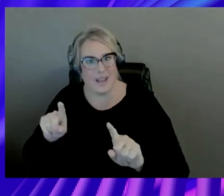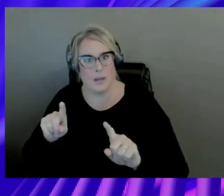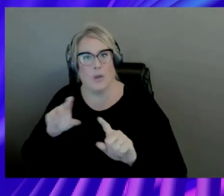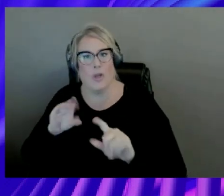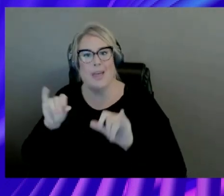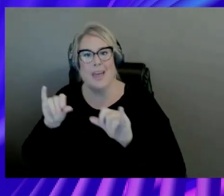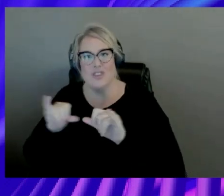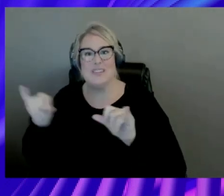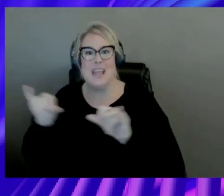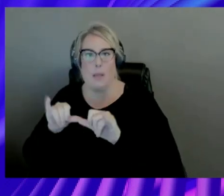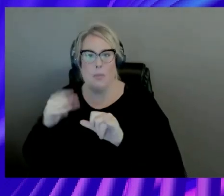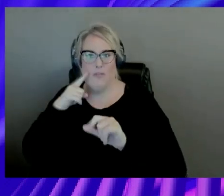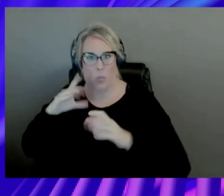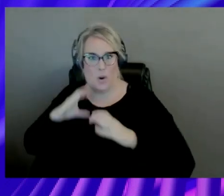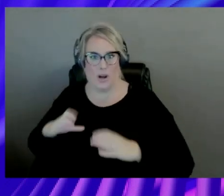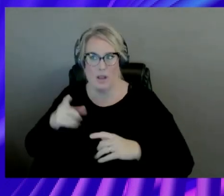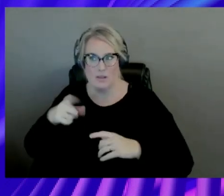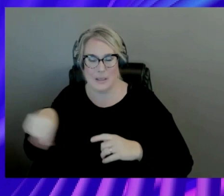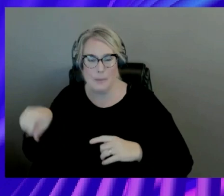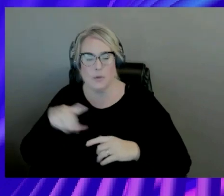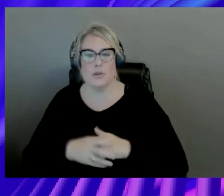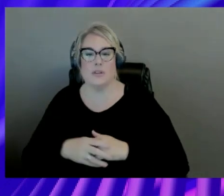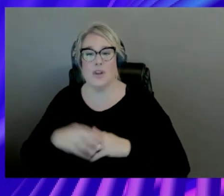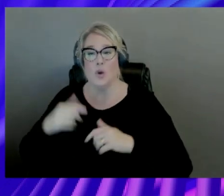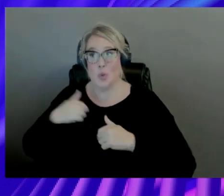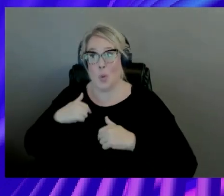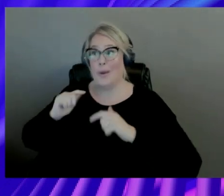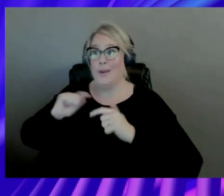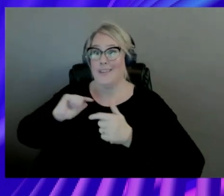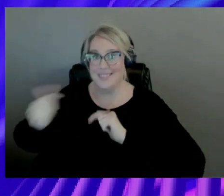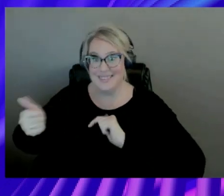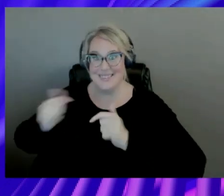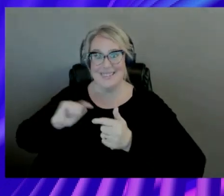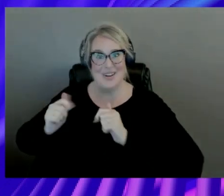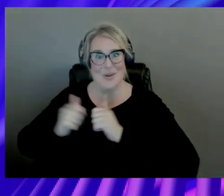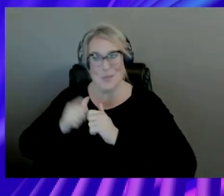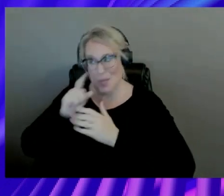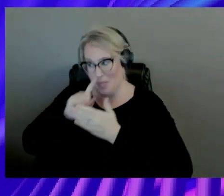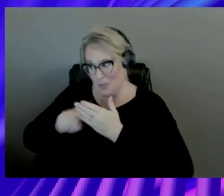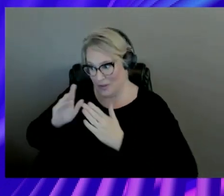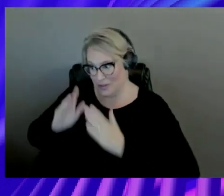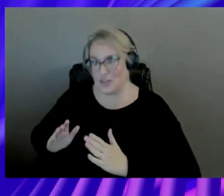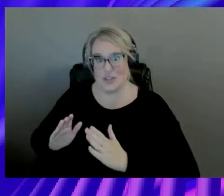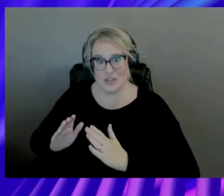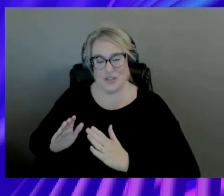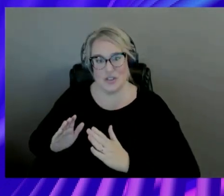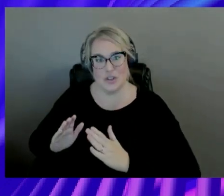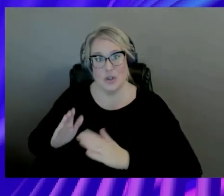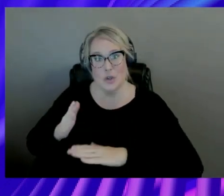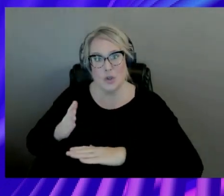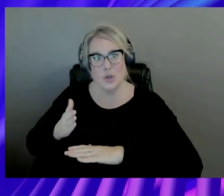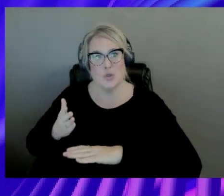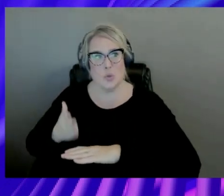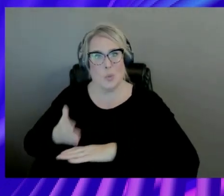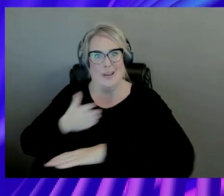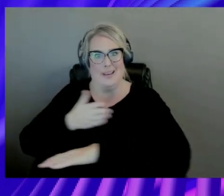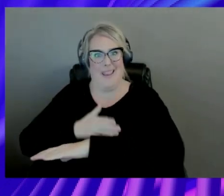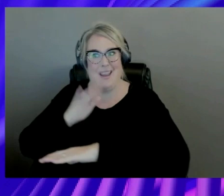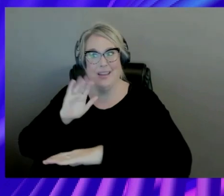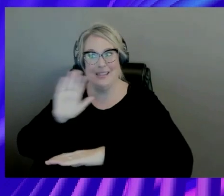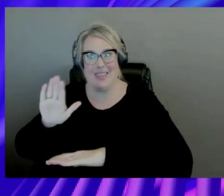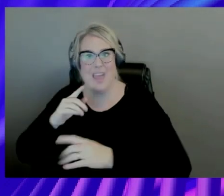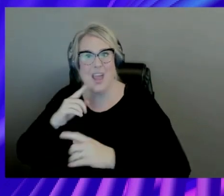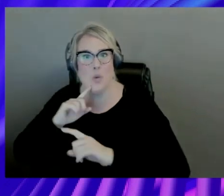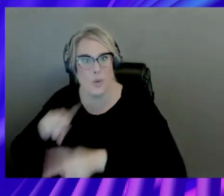as part of that process and going back and forth with the researcher in order to really enhance that report that we're getting, enrich it